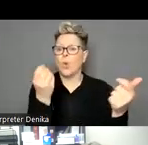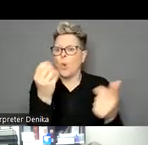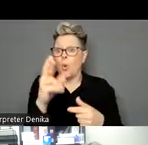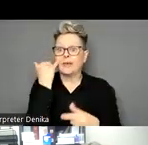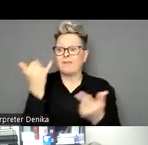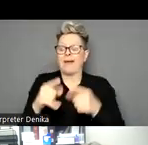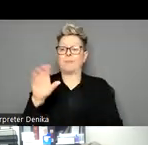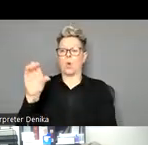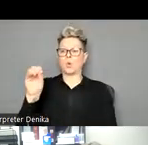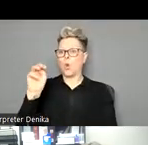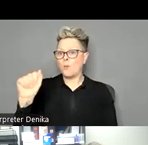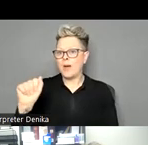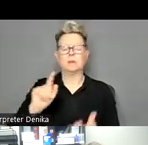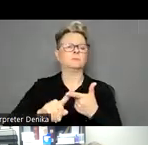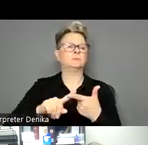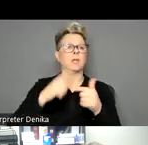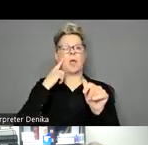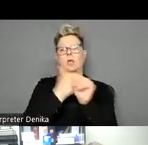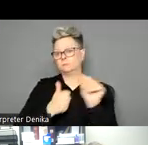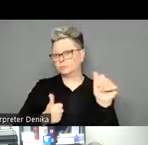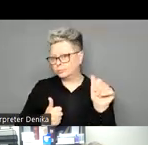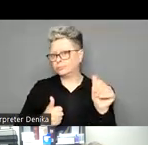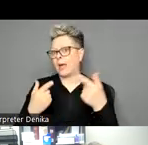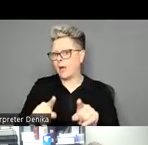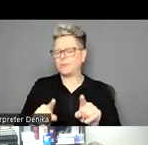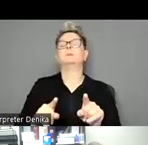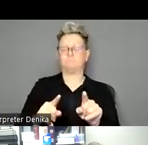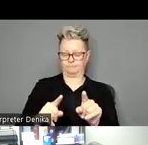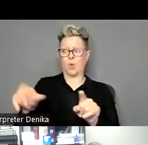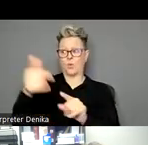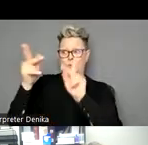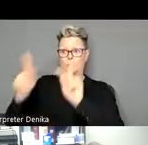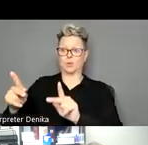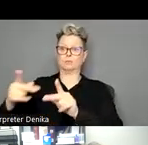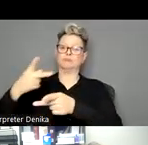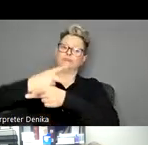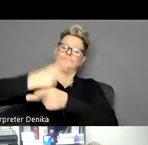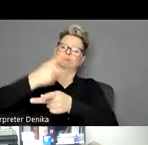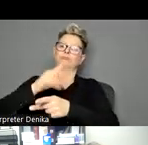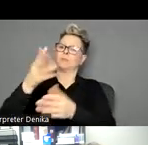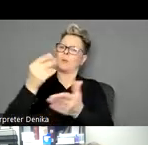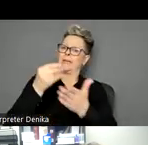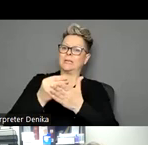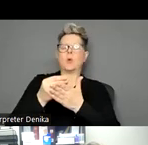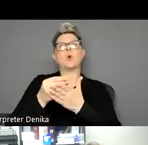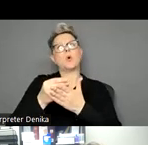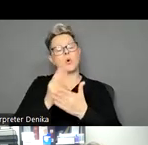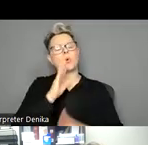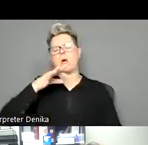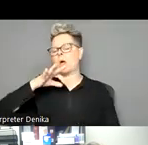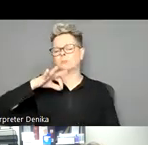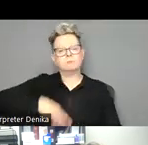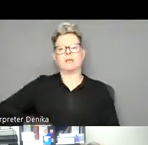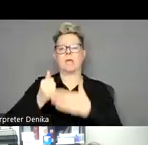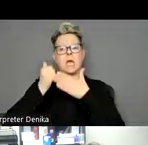have dementia or Alzheimer's, these are moments when having someone manage your financial affairs can be really beneficial to you